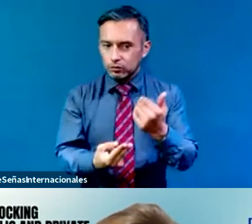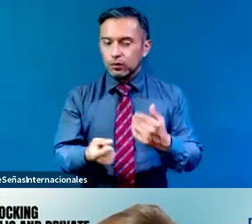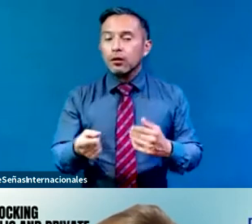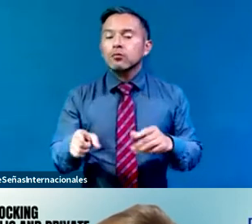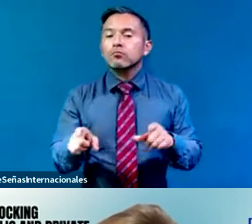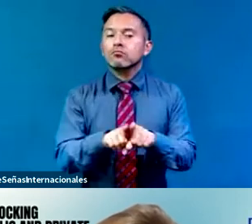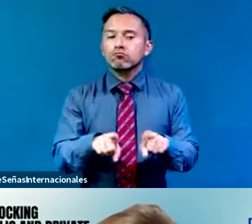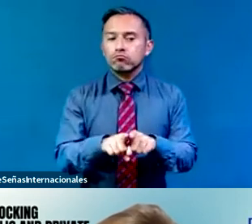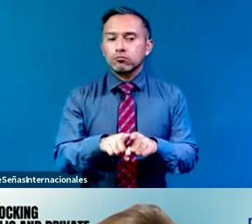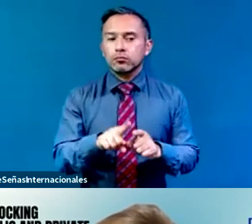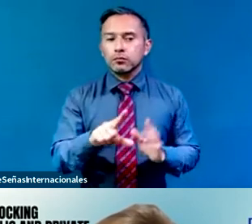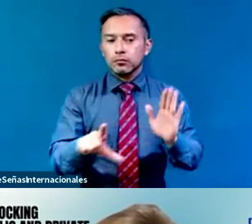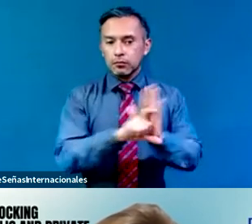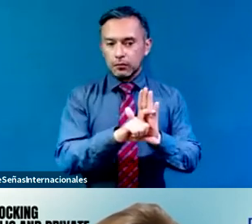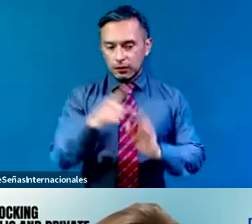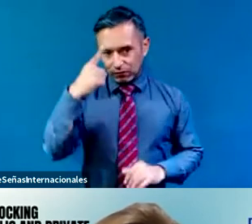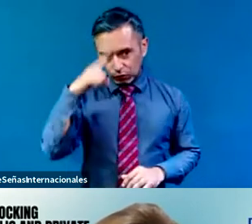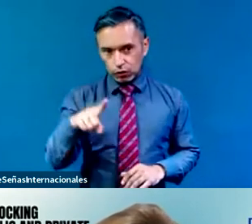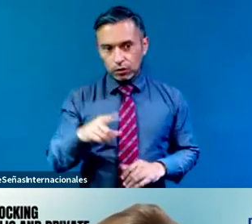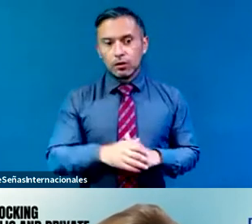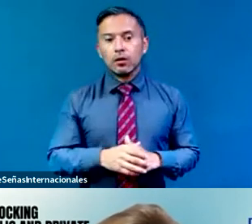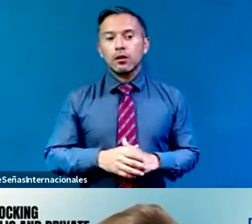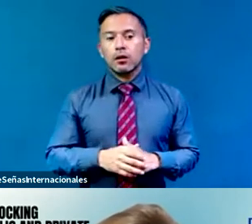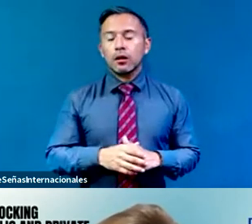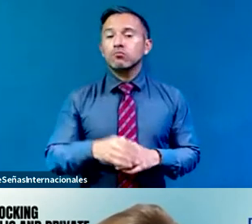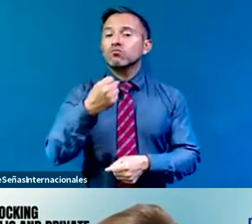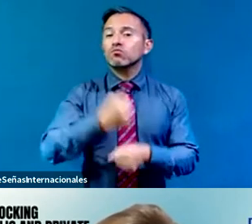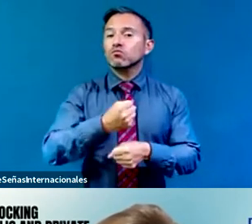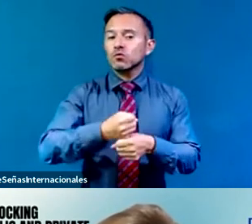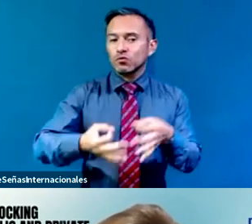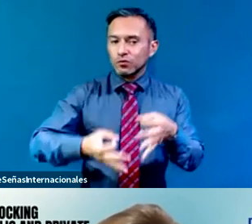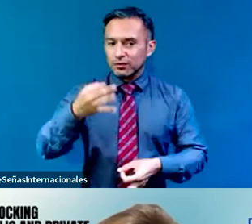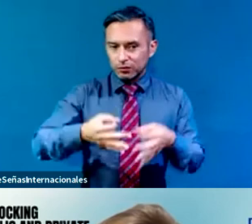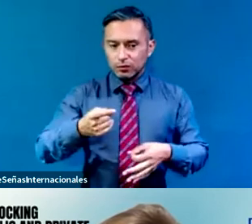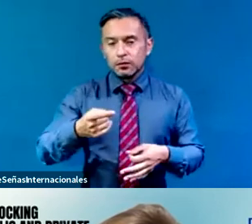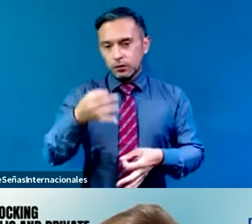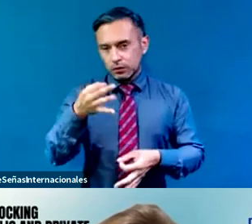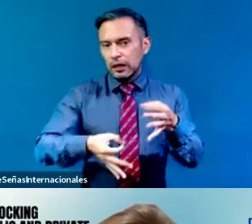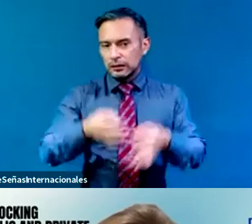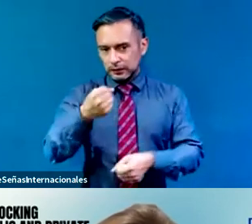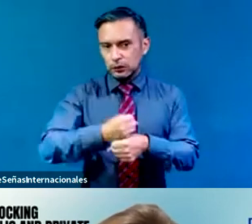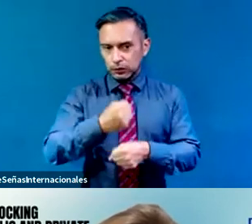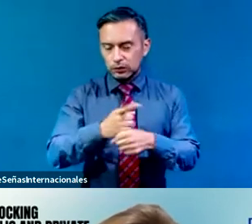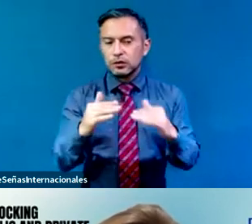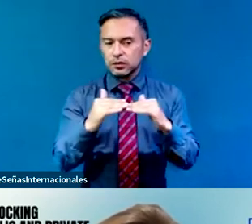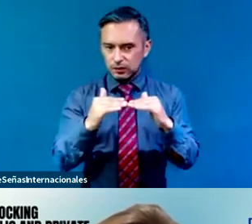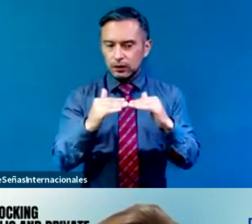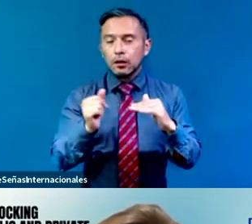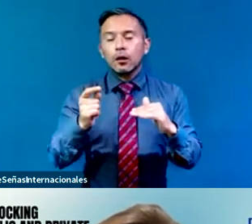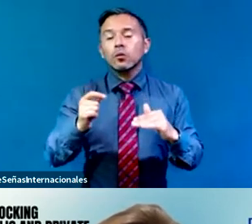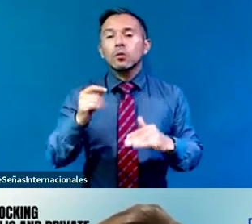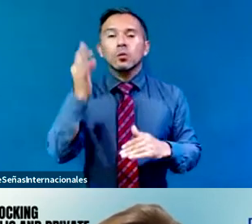National Partnership for Women and Families for our leave policies. Lesson three: we need intentional policies aimed